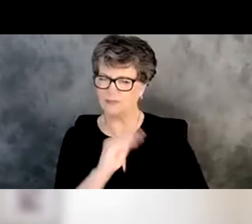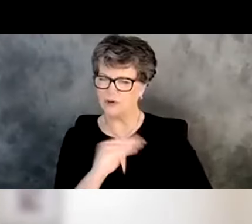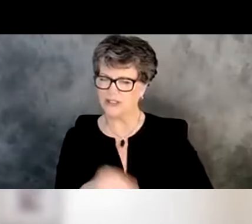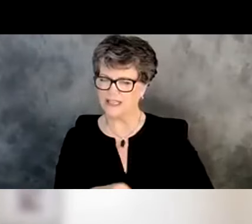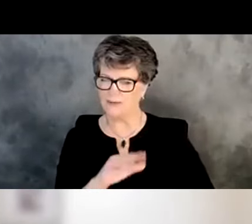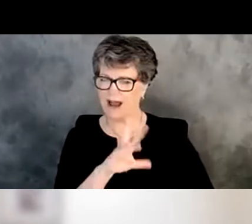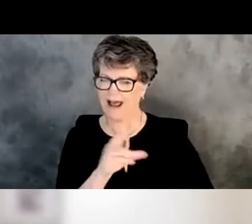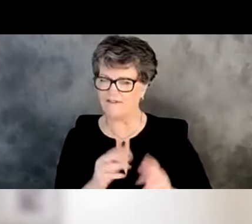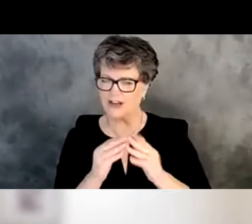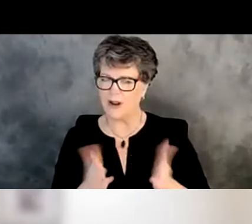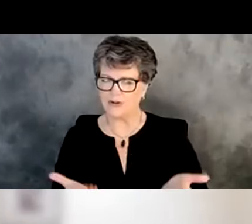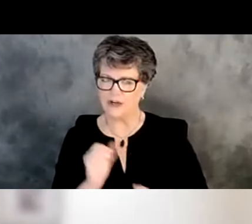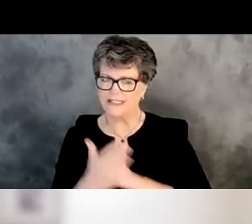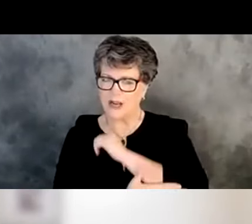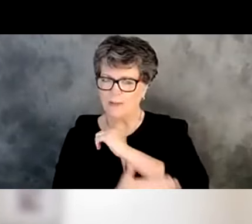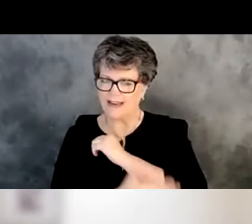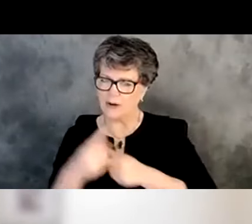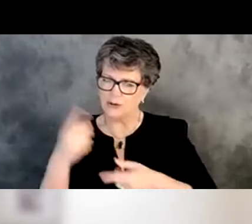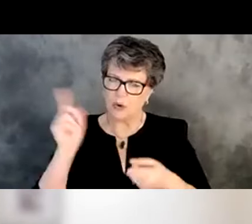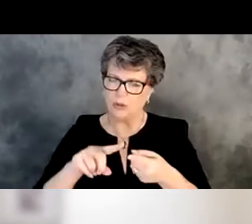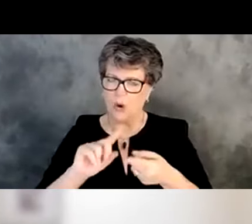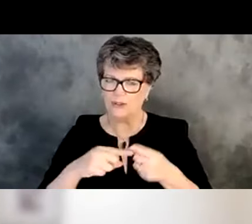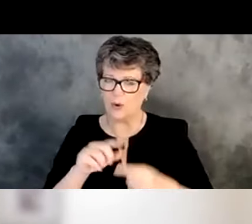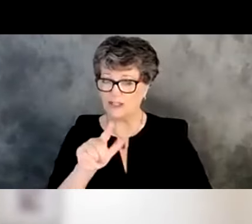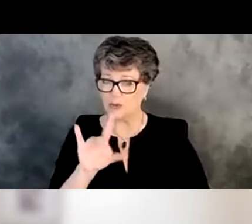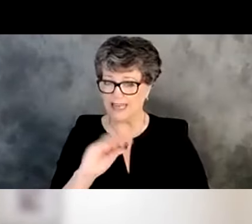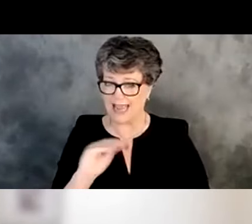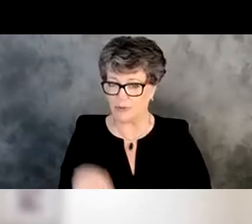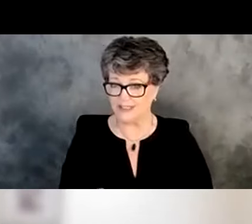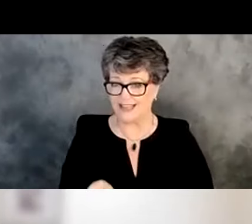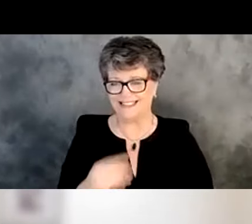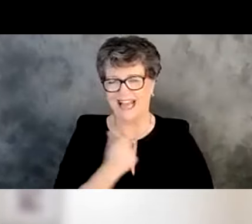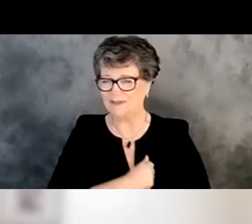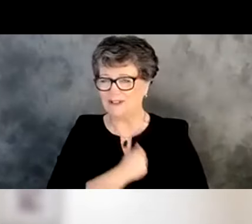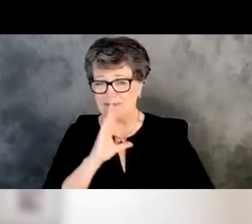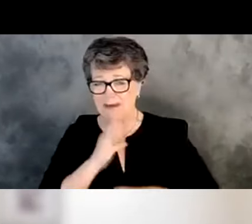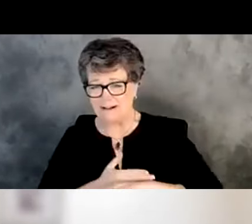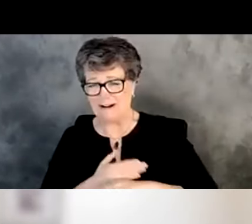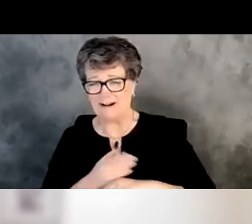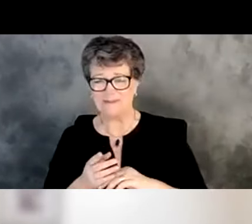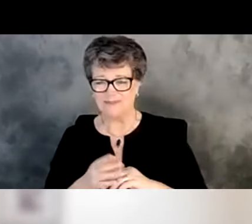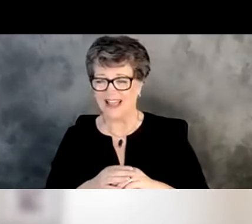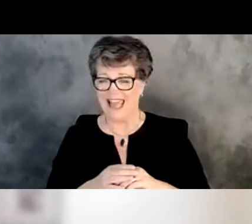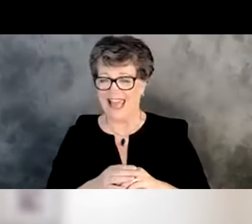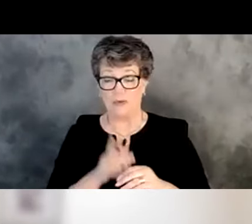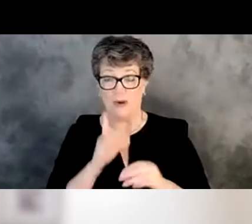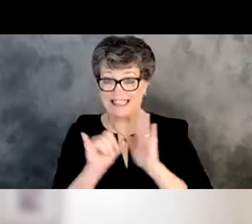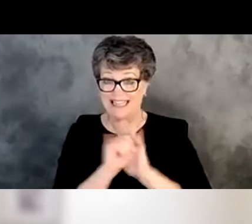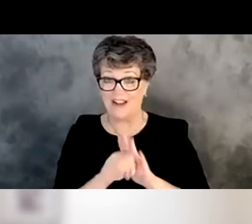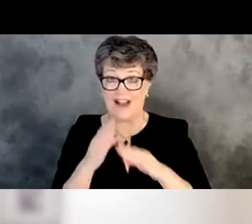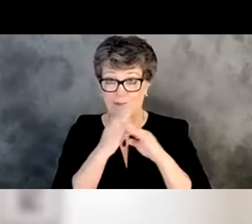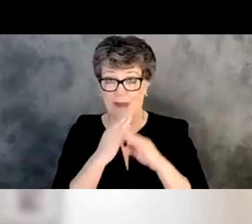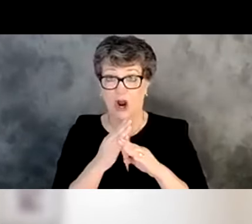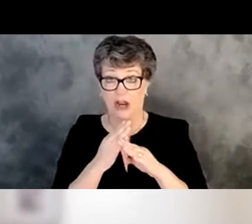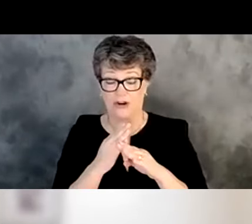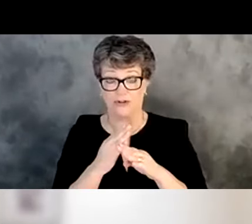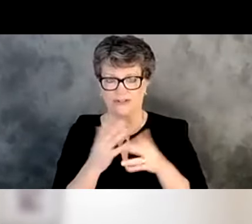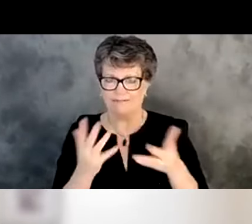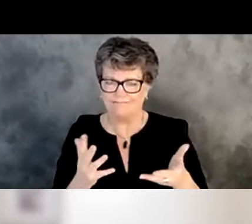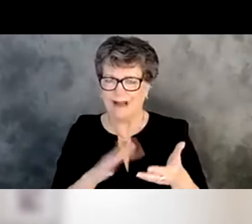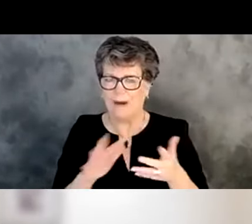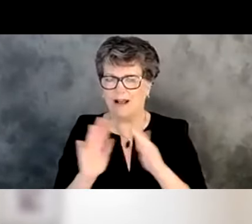in Sacramento County is only 28%. I'm sorry. And we need to identify barriers to vaccination among the African